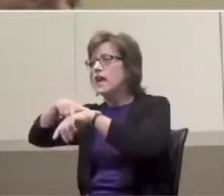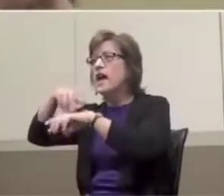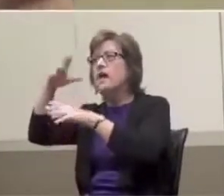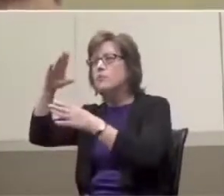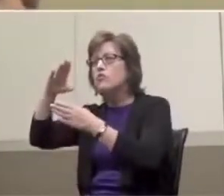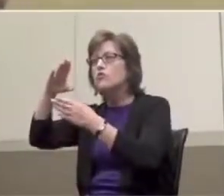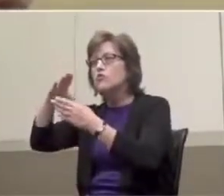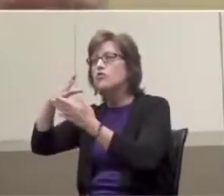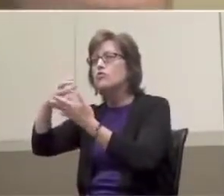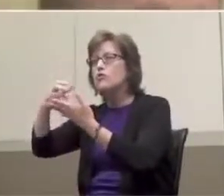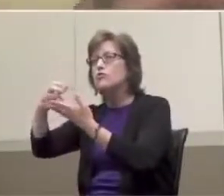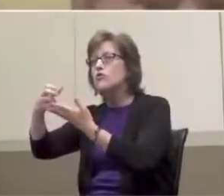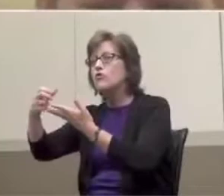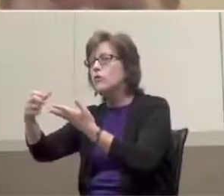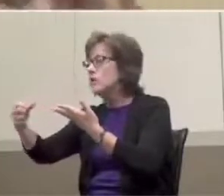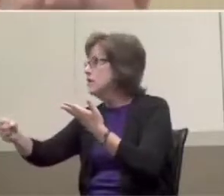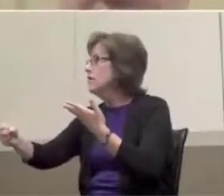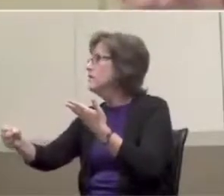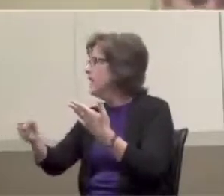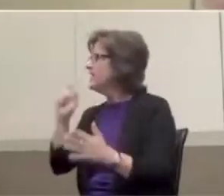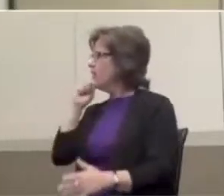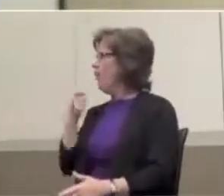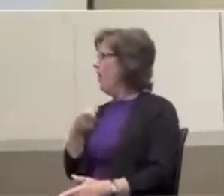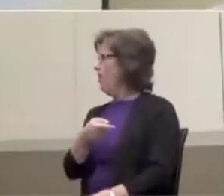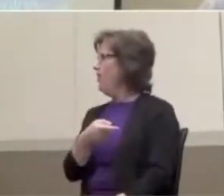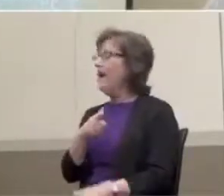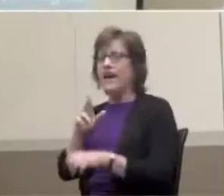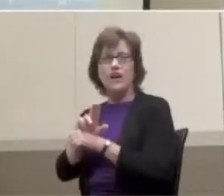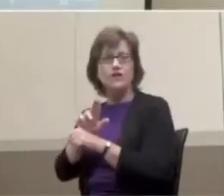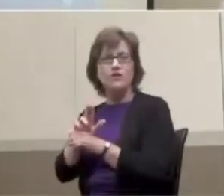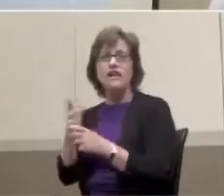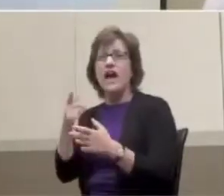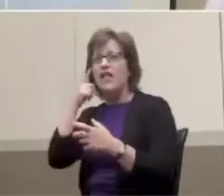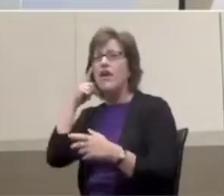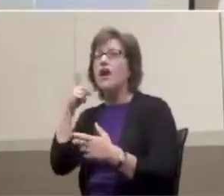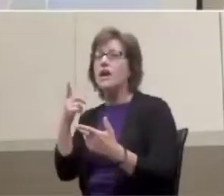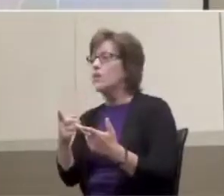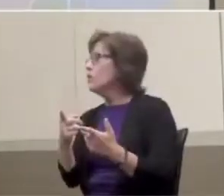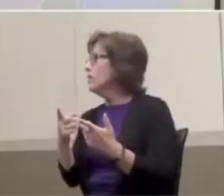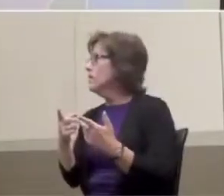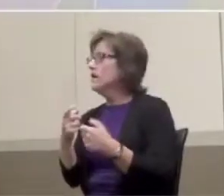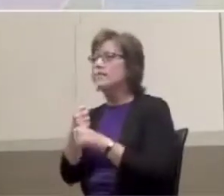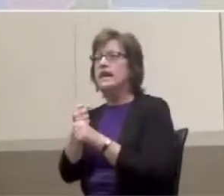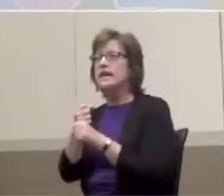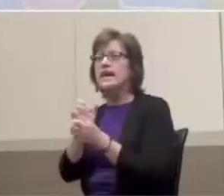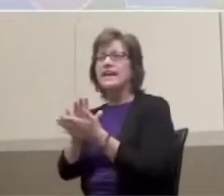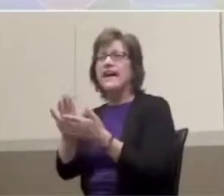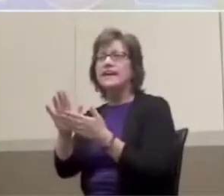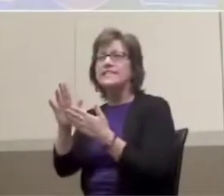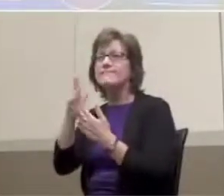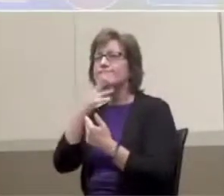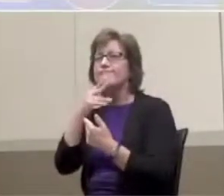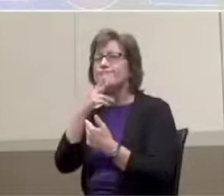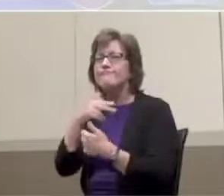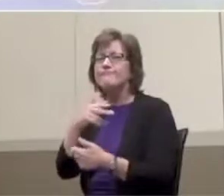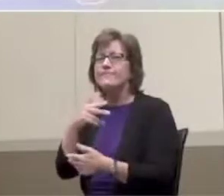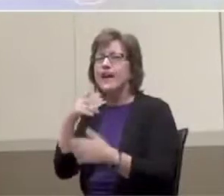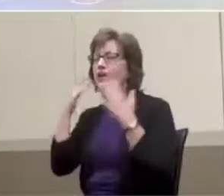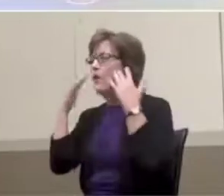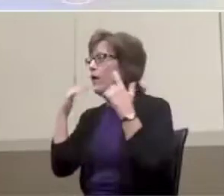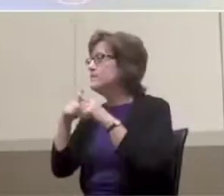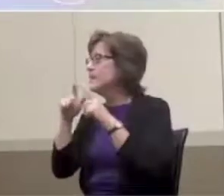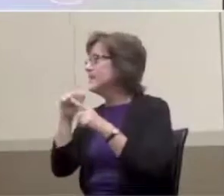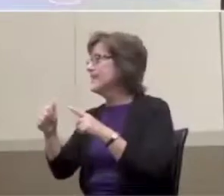lower, then it works and it's kind of cool. So I use it here, and I thought it was going to make this nice little funny noise, but it didn't.